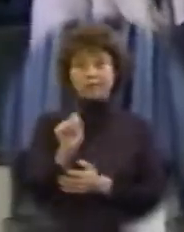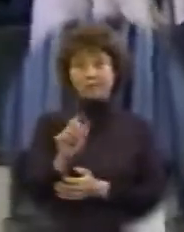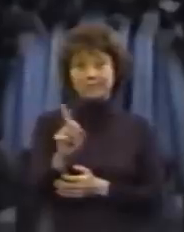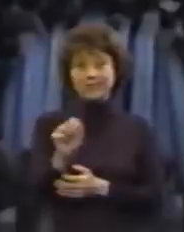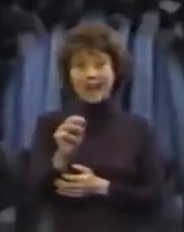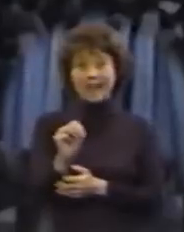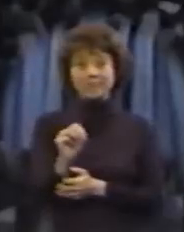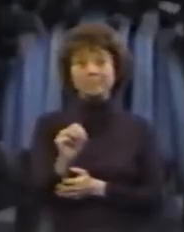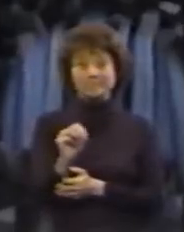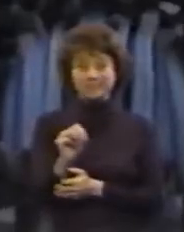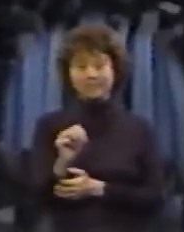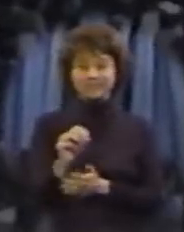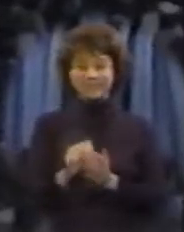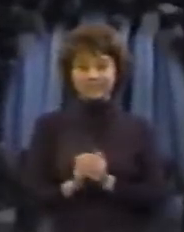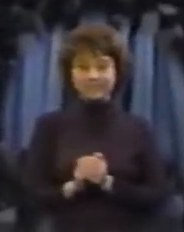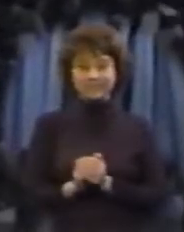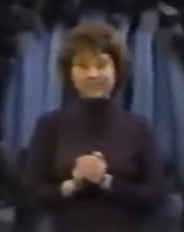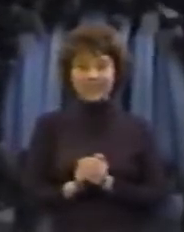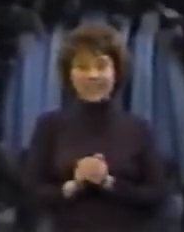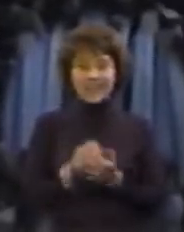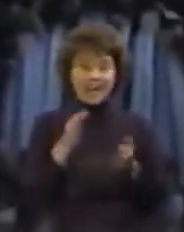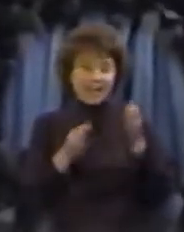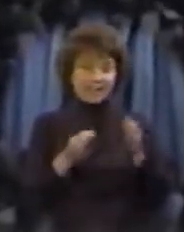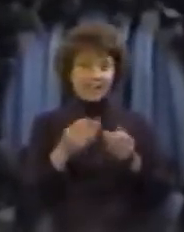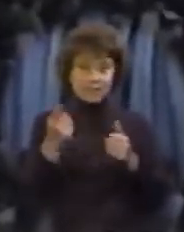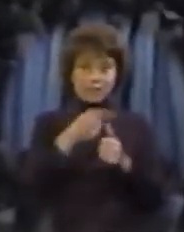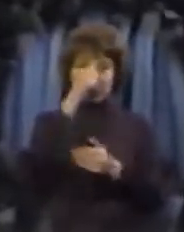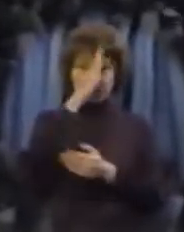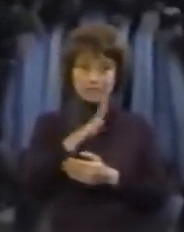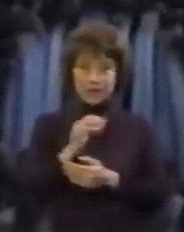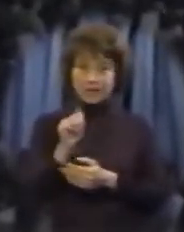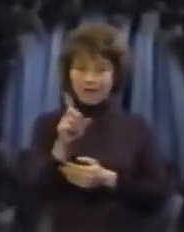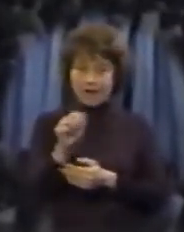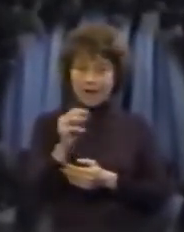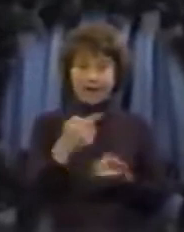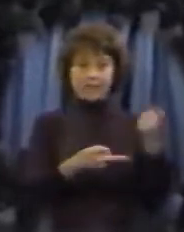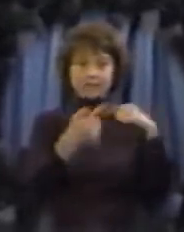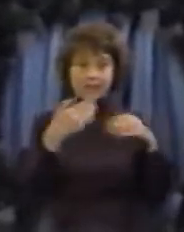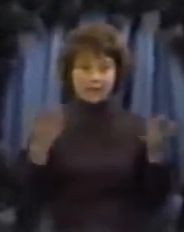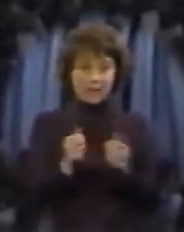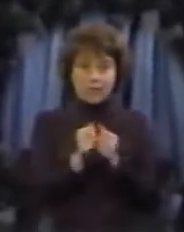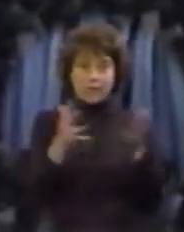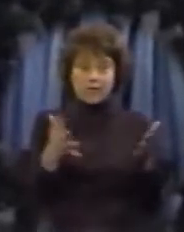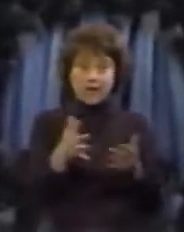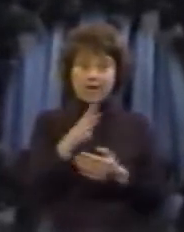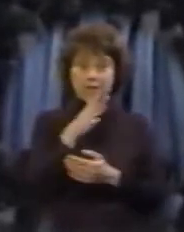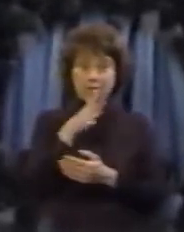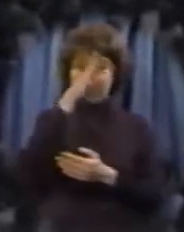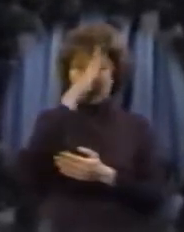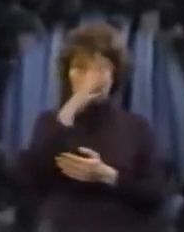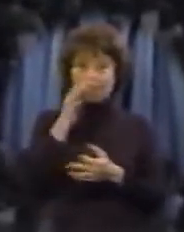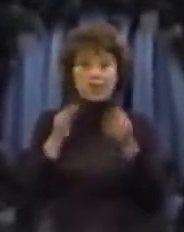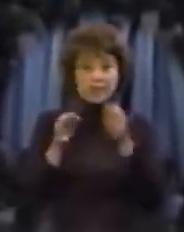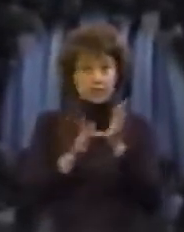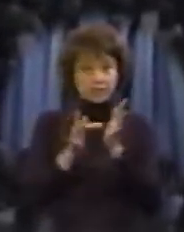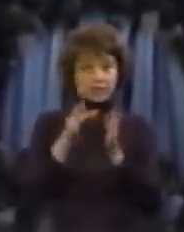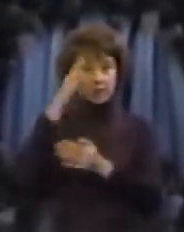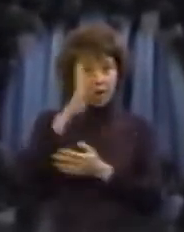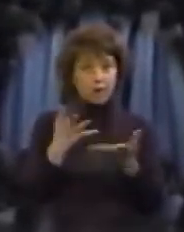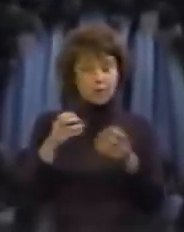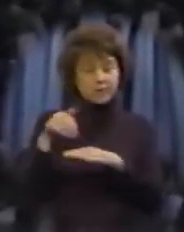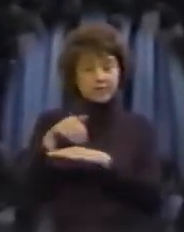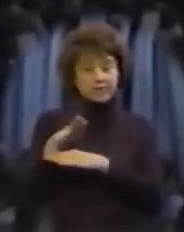And if the first man got here without either father or mother, if God wanted to send his son born of a human mother without a human father, he could and did do